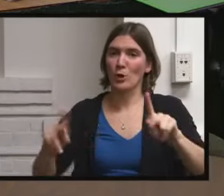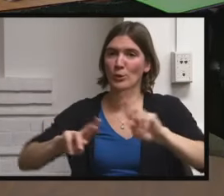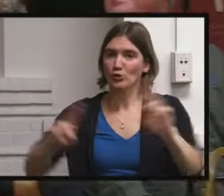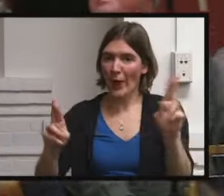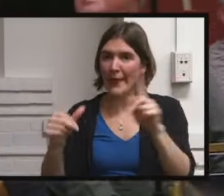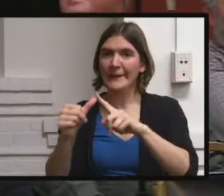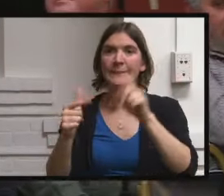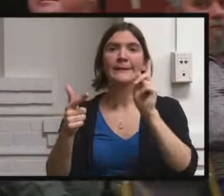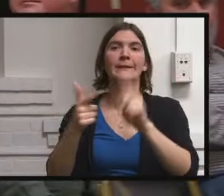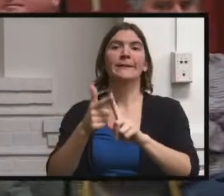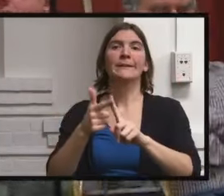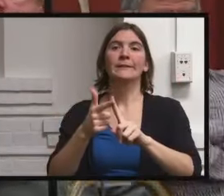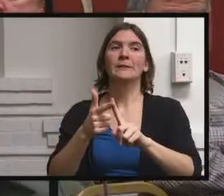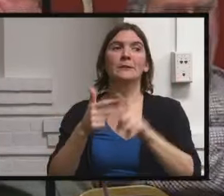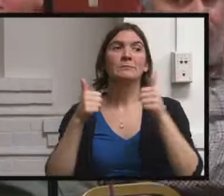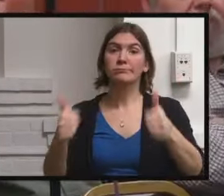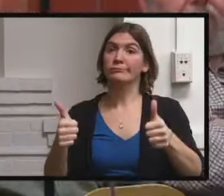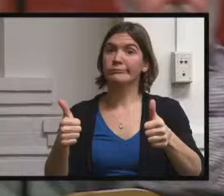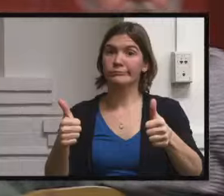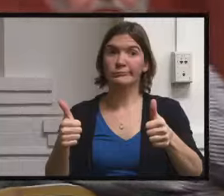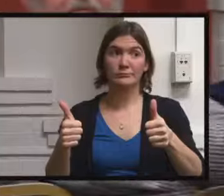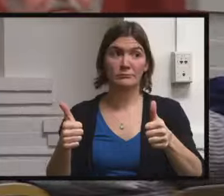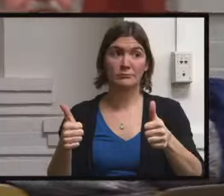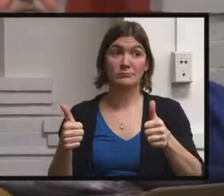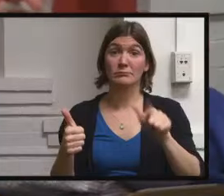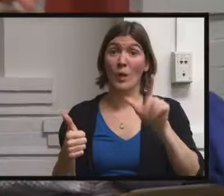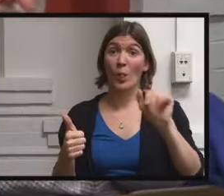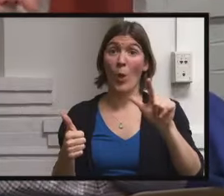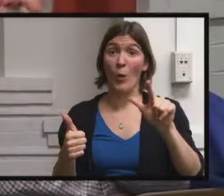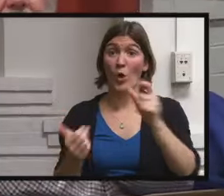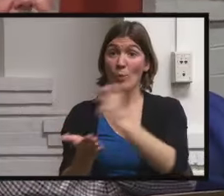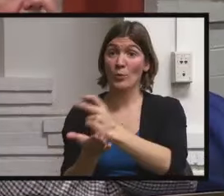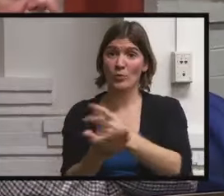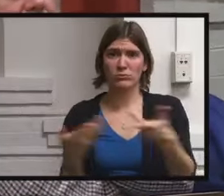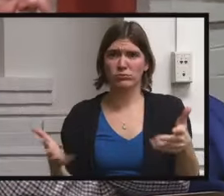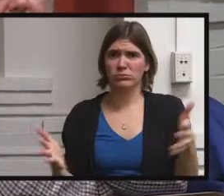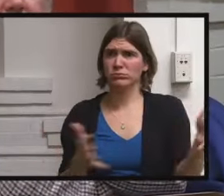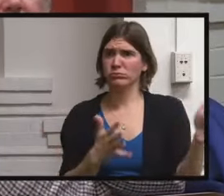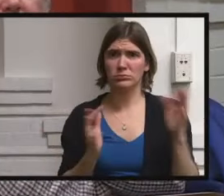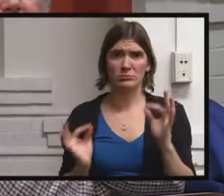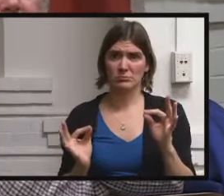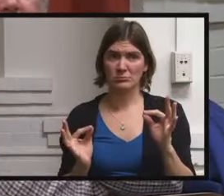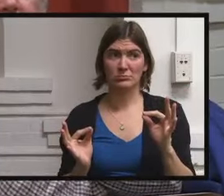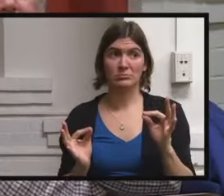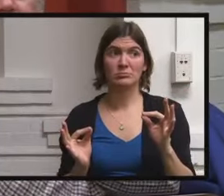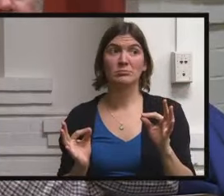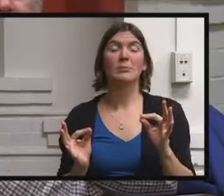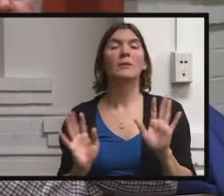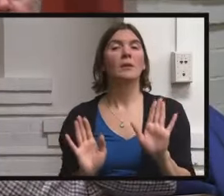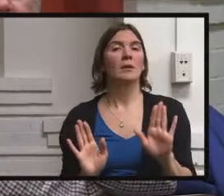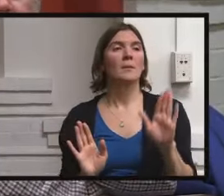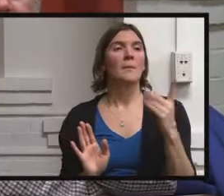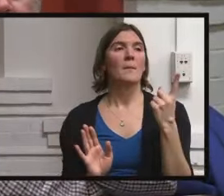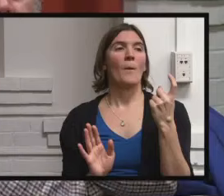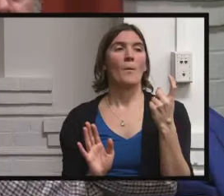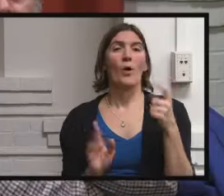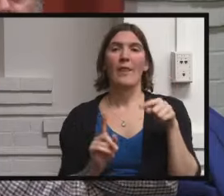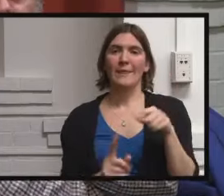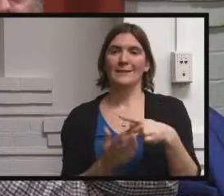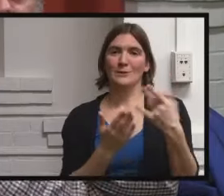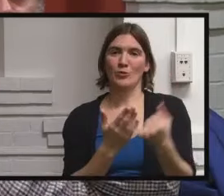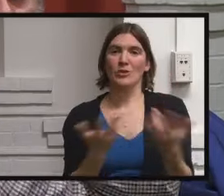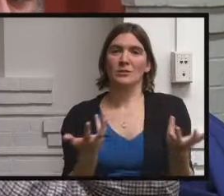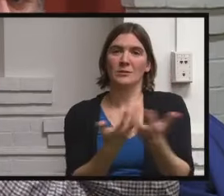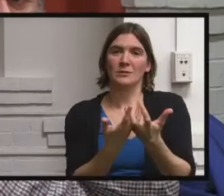as far as local. As far as all the local approvals go, at this point we've been approved. We're still, because this project is